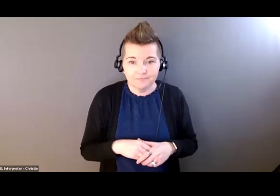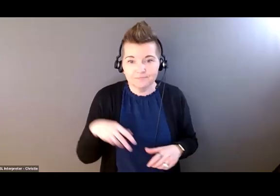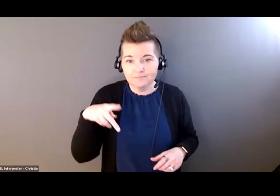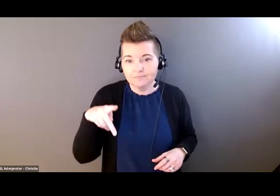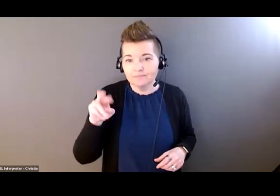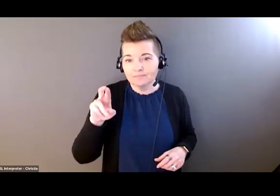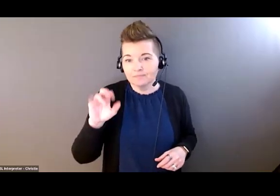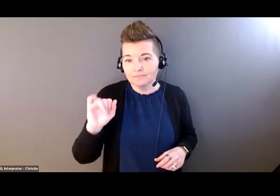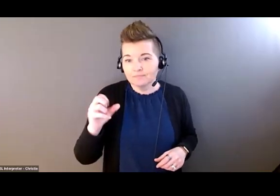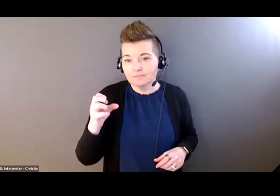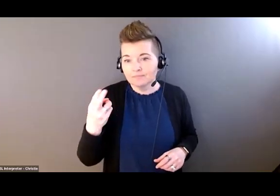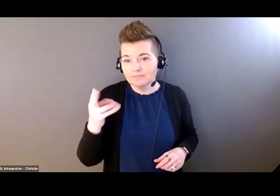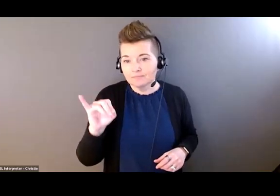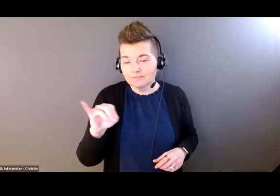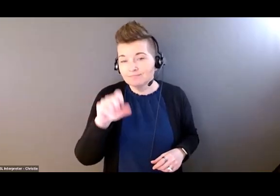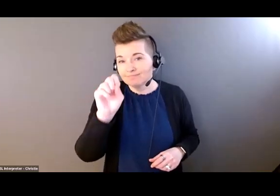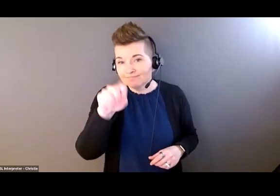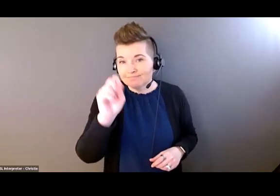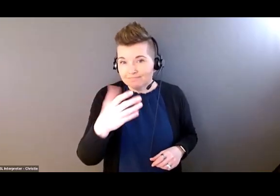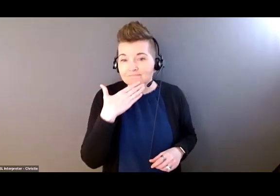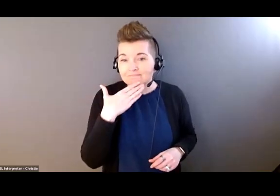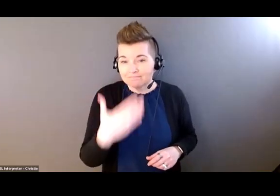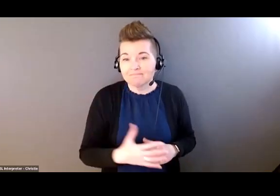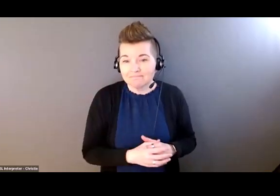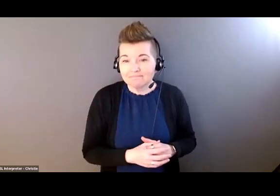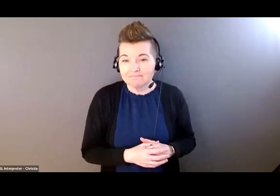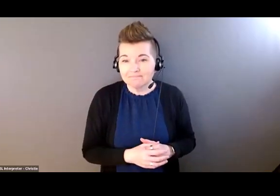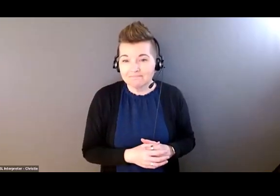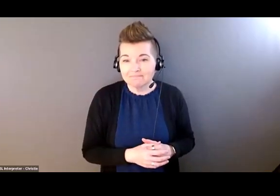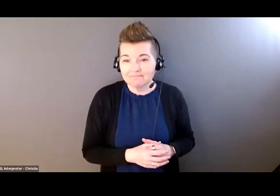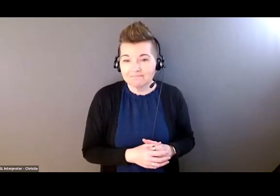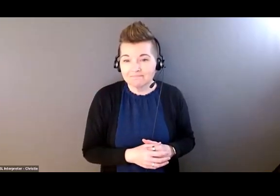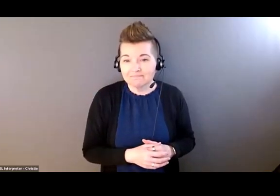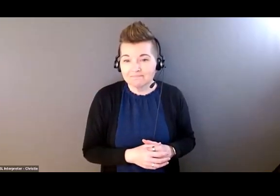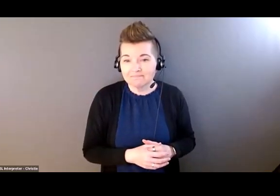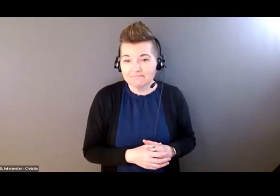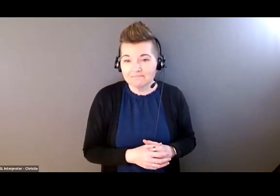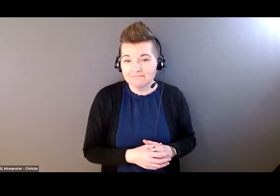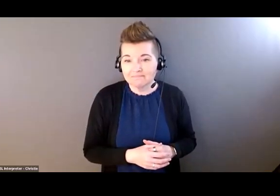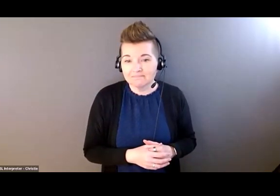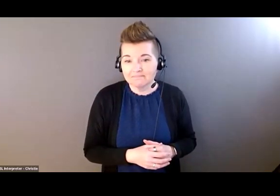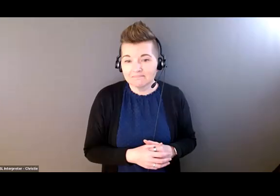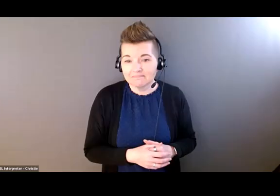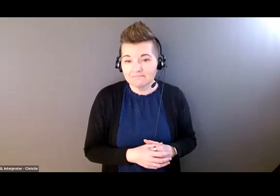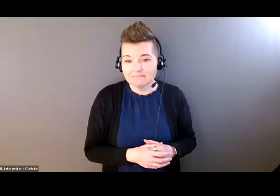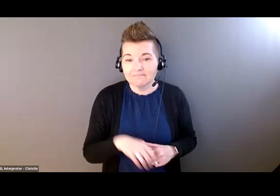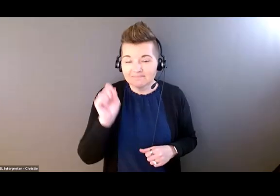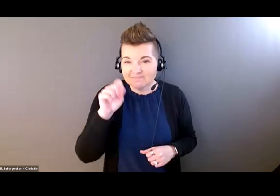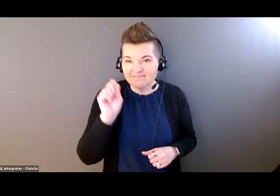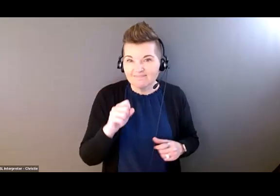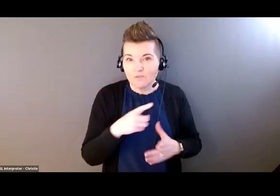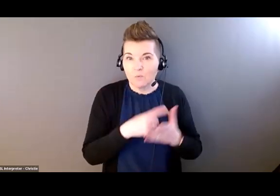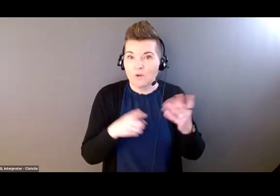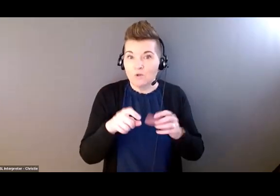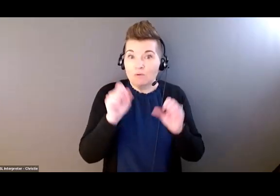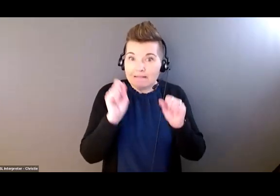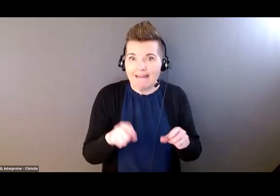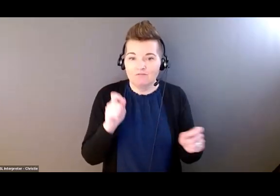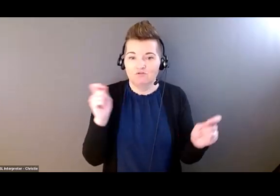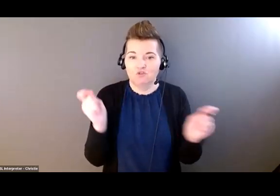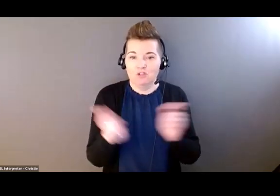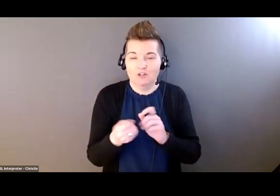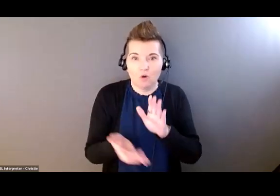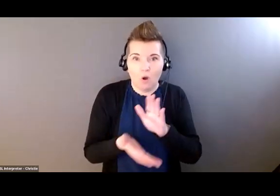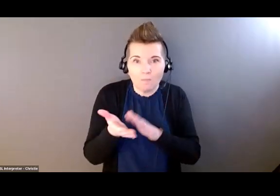In some of my teaching and facilitation with interprofessional students, this is something we really try to spend a lot of time on, which